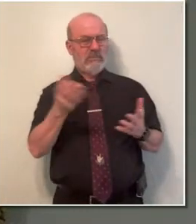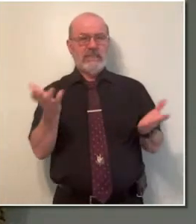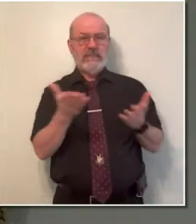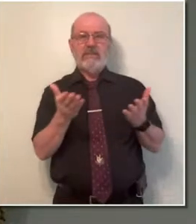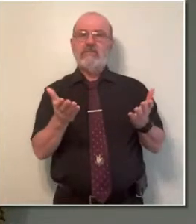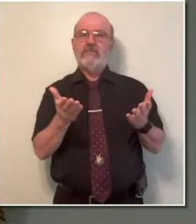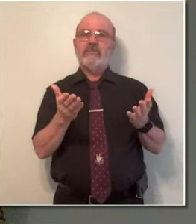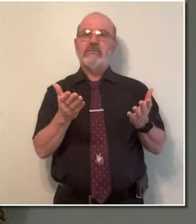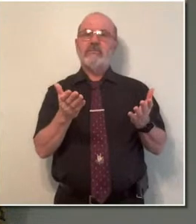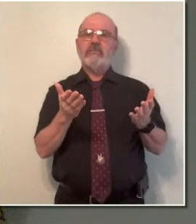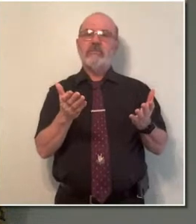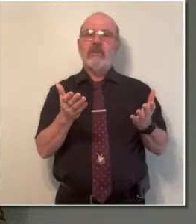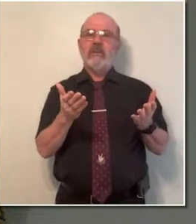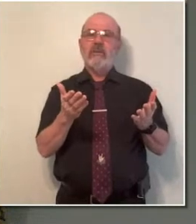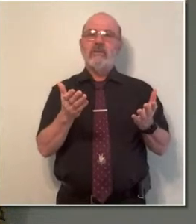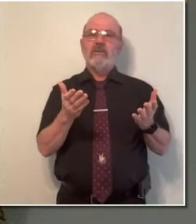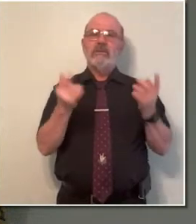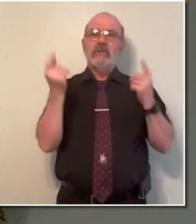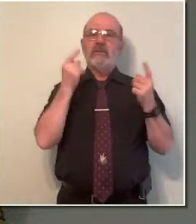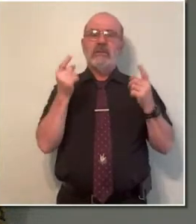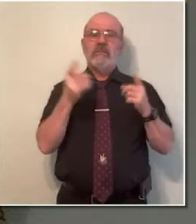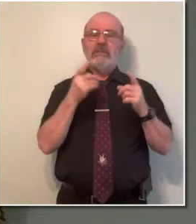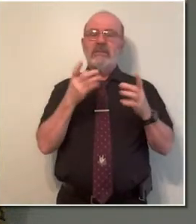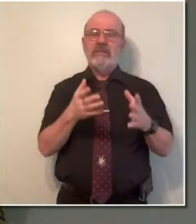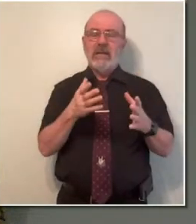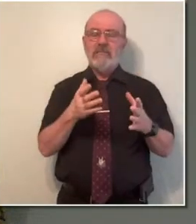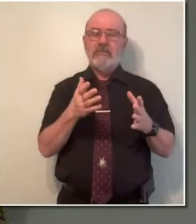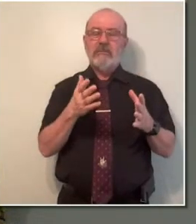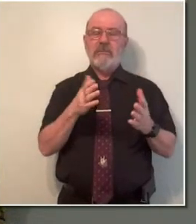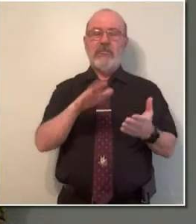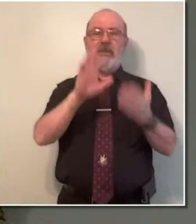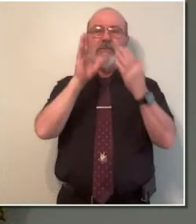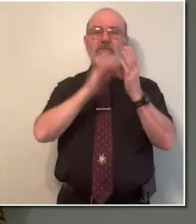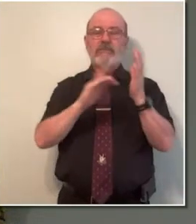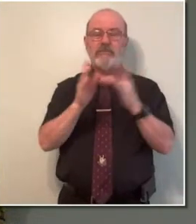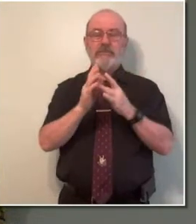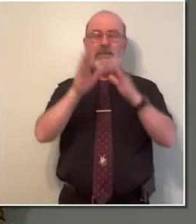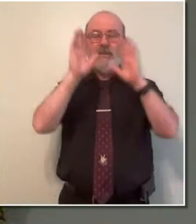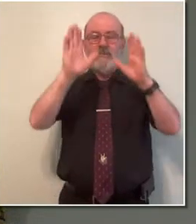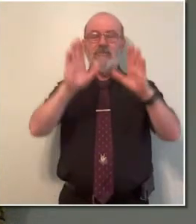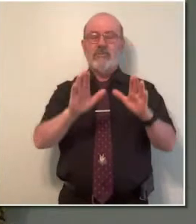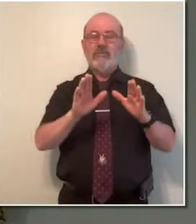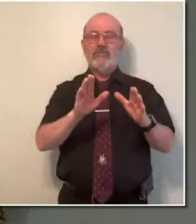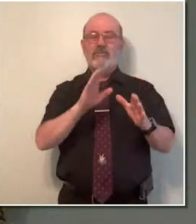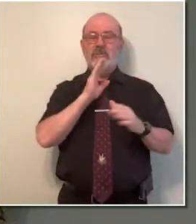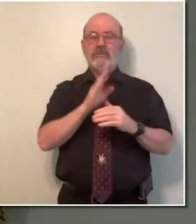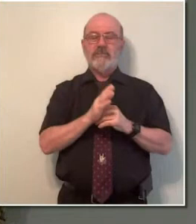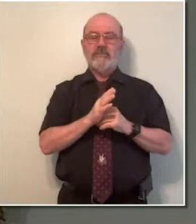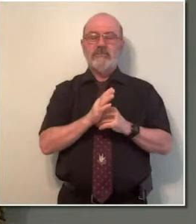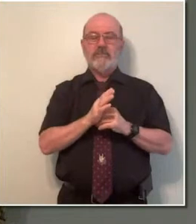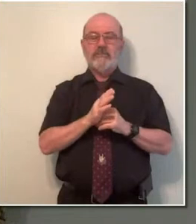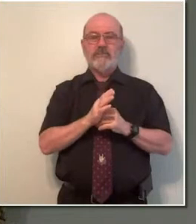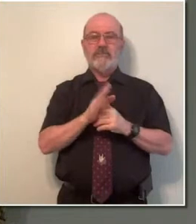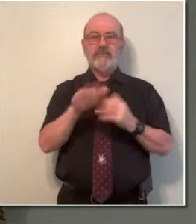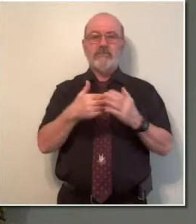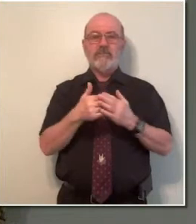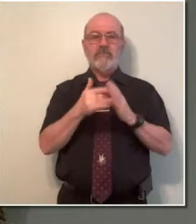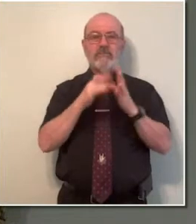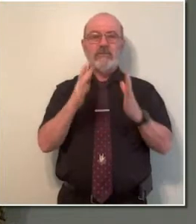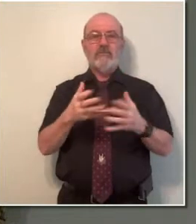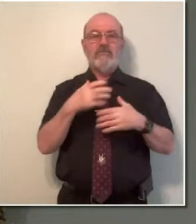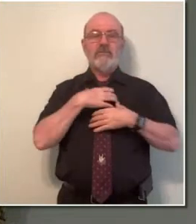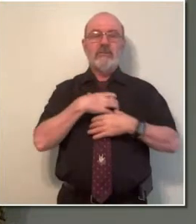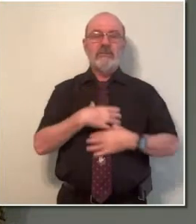sense, think about the disciples with the presence of Jesus, how wonderful it would have been. I mean, don't we all, as a Christian, long to